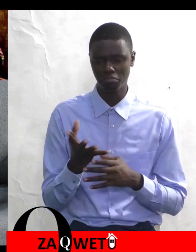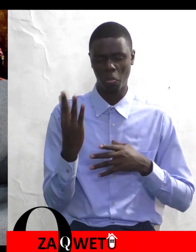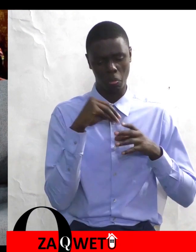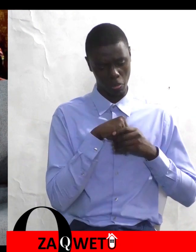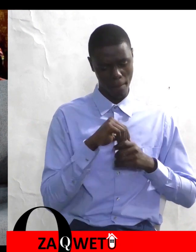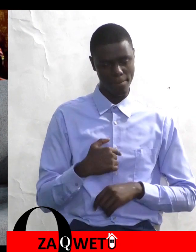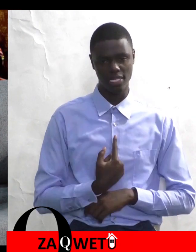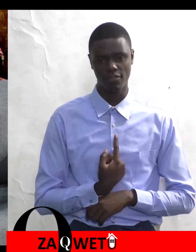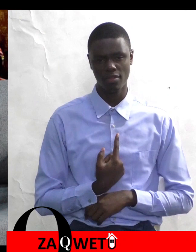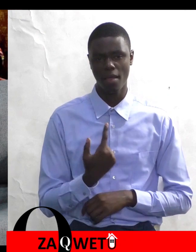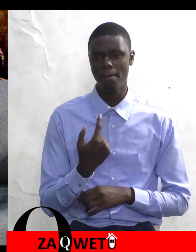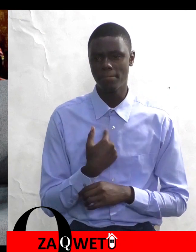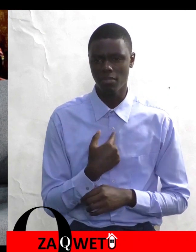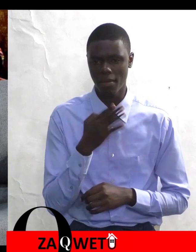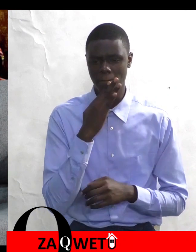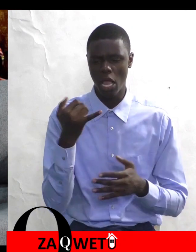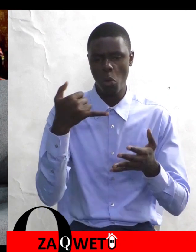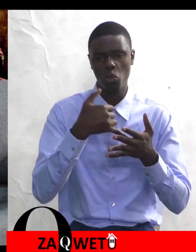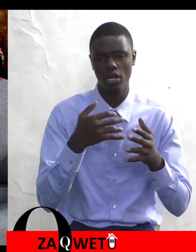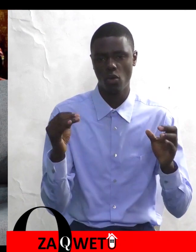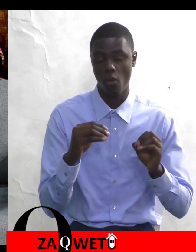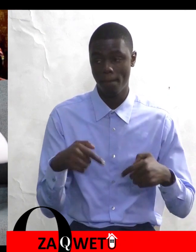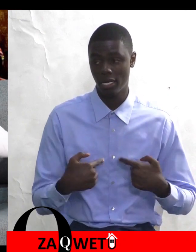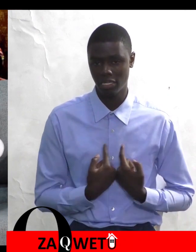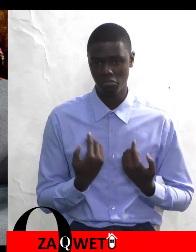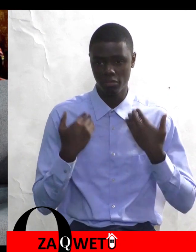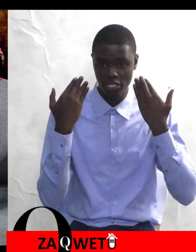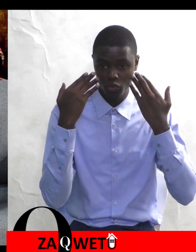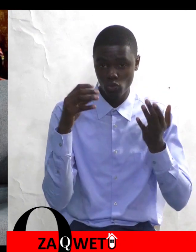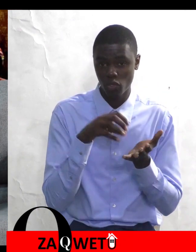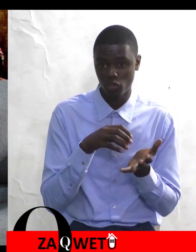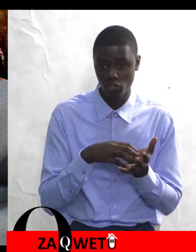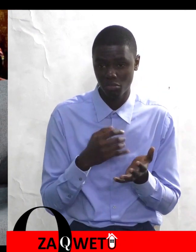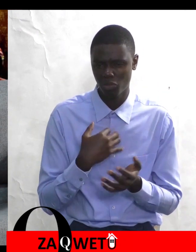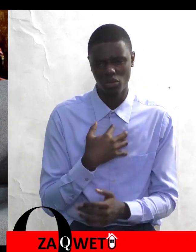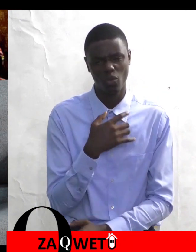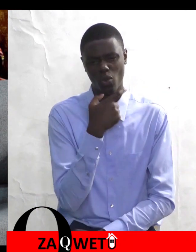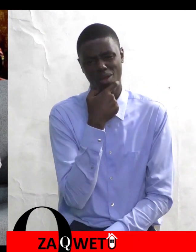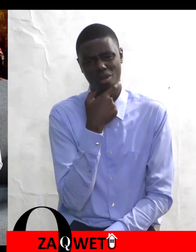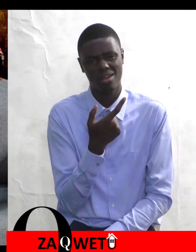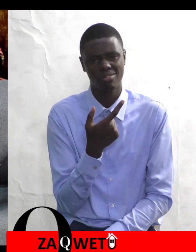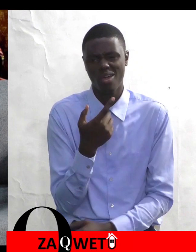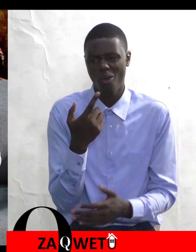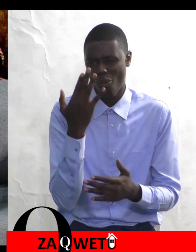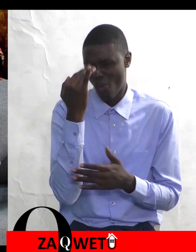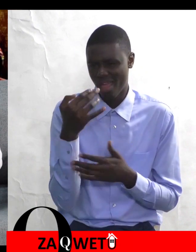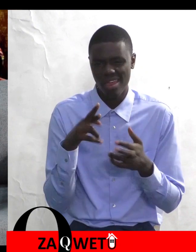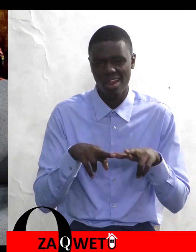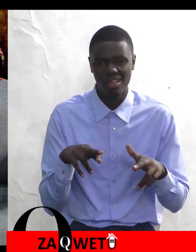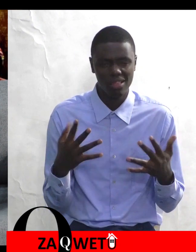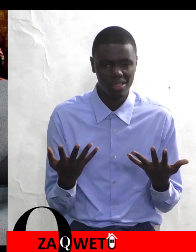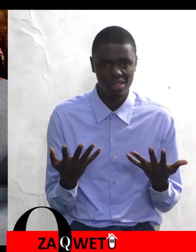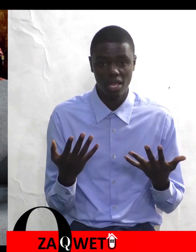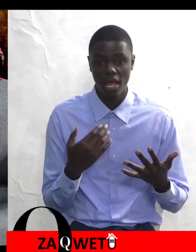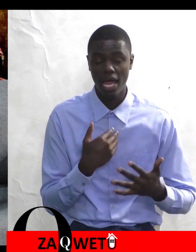myself. Yeah. So, I didn't really get hiyo kukua included. Uh-huh. Mi mwenye hata sikujua ni condition, kwa tunashanga